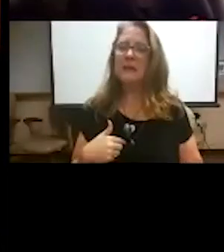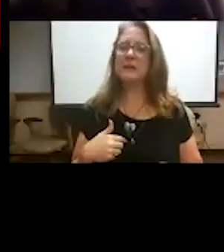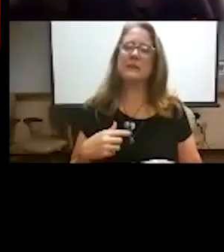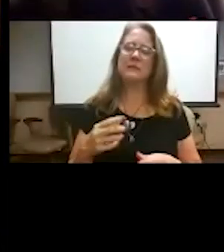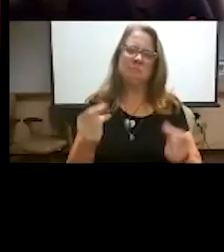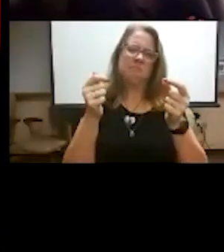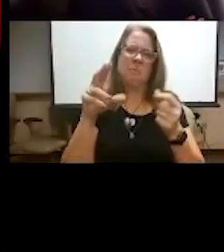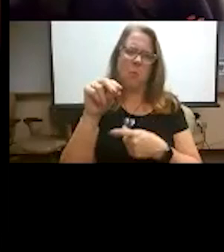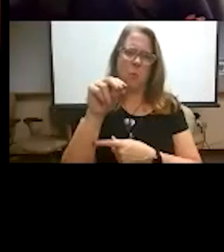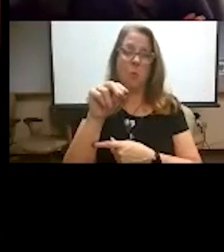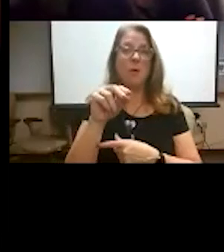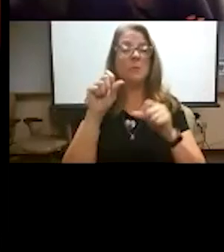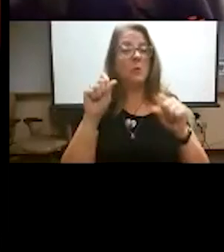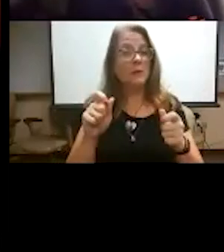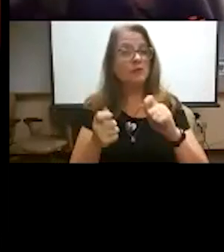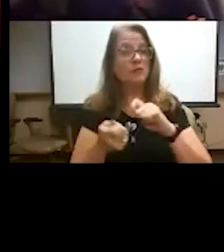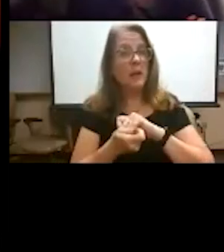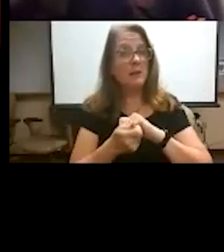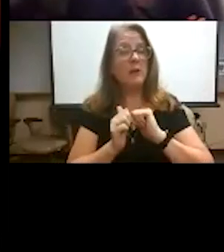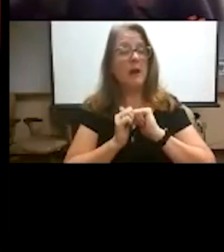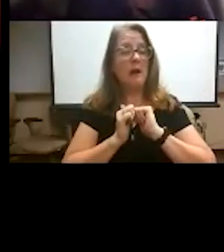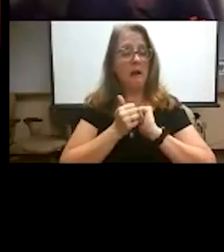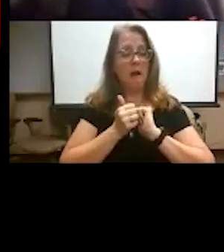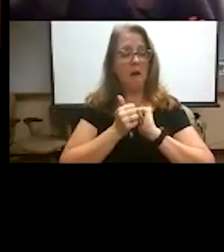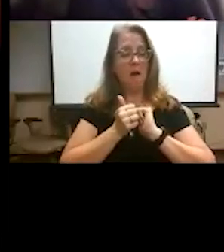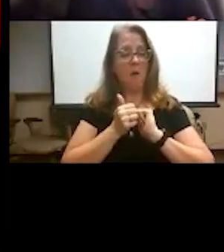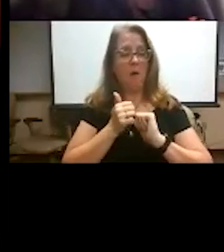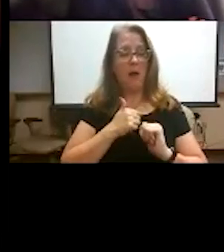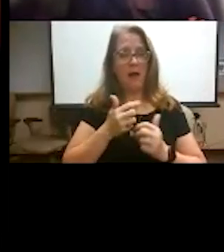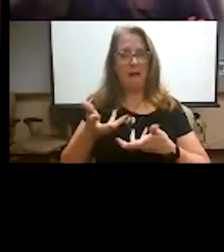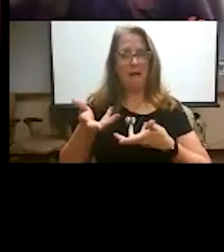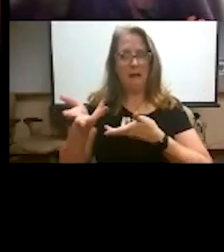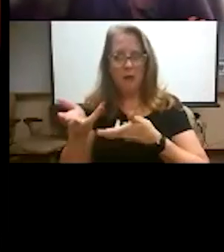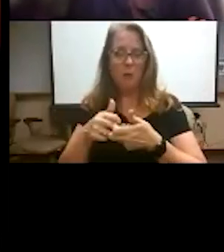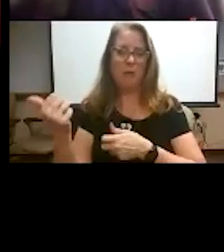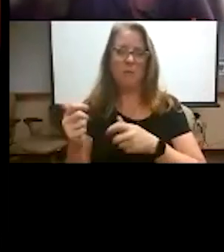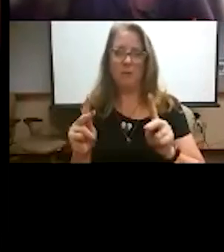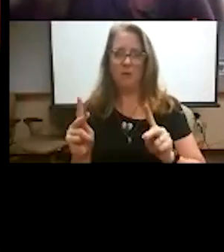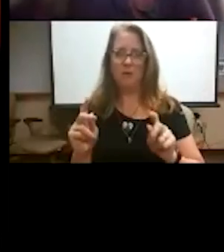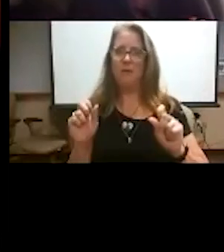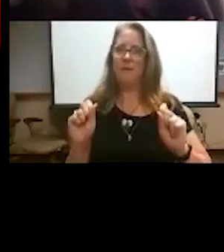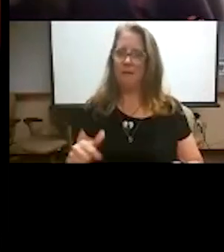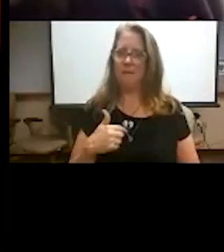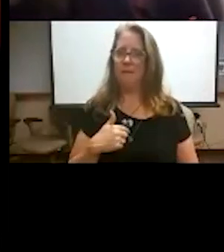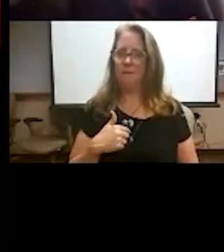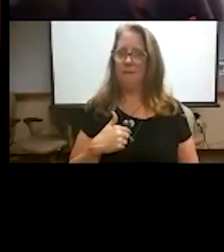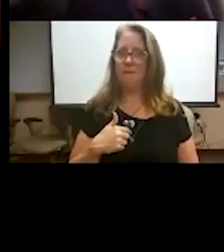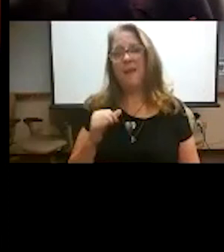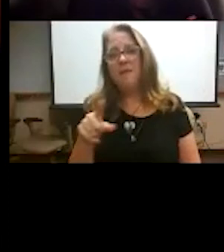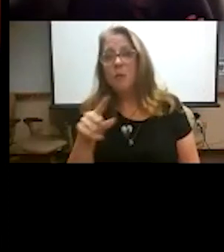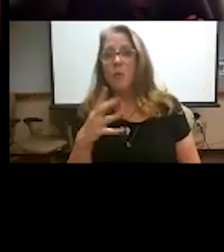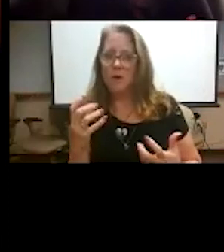you can change how you interact with other people if you want to, and if it's a